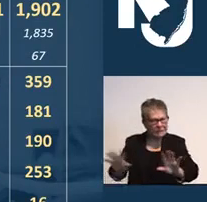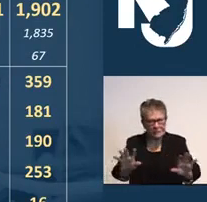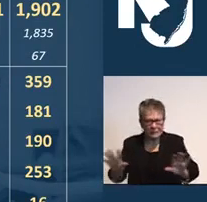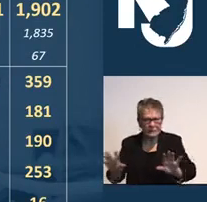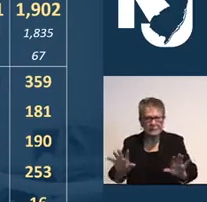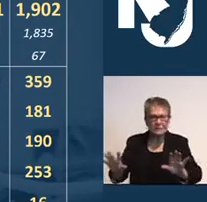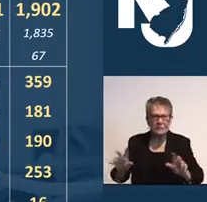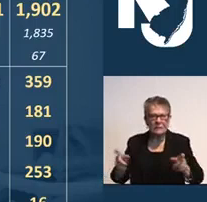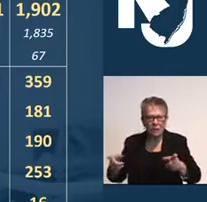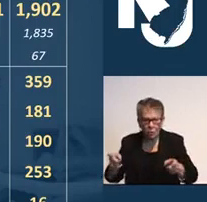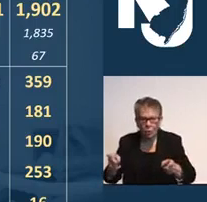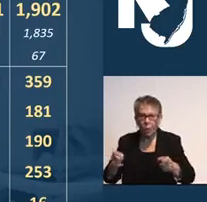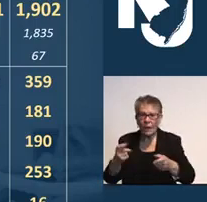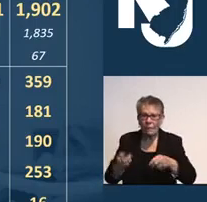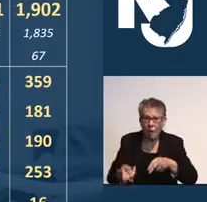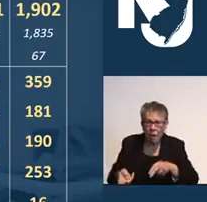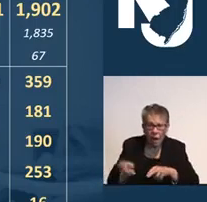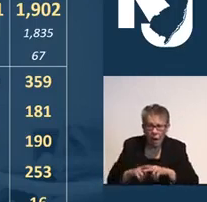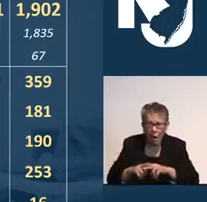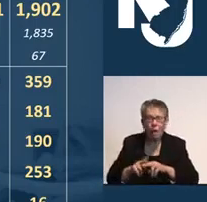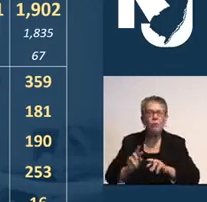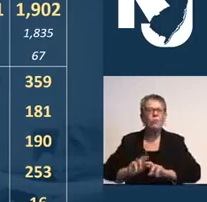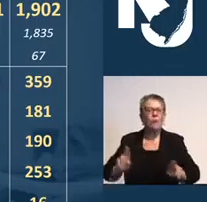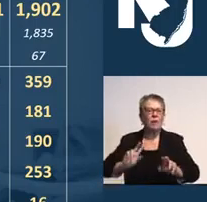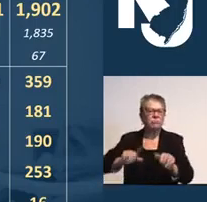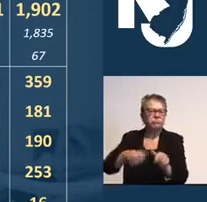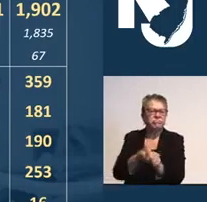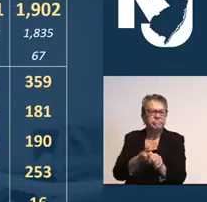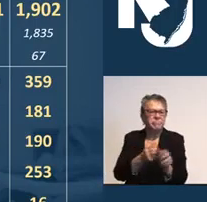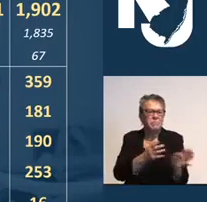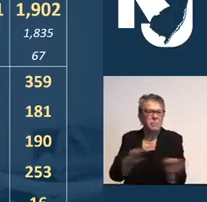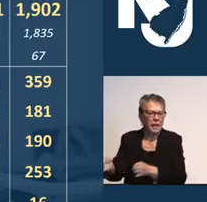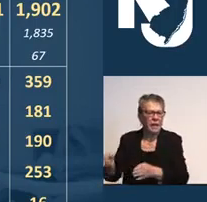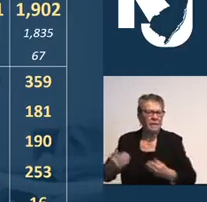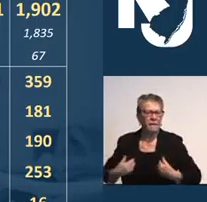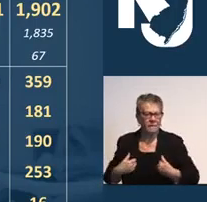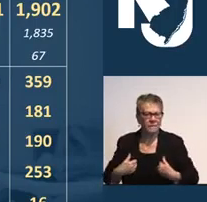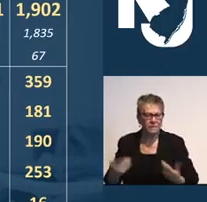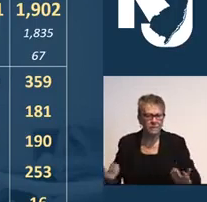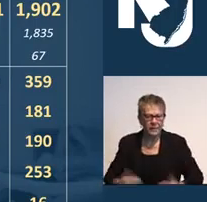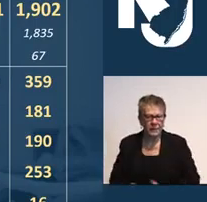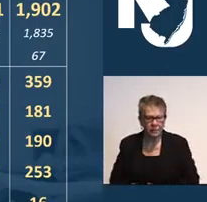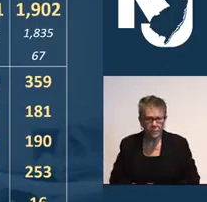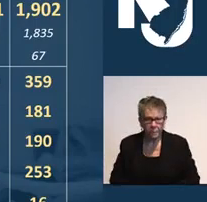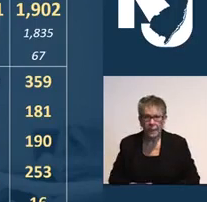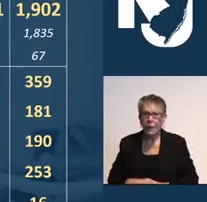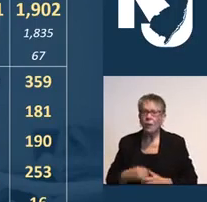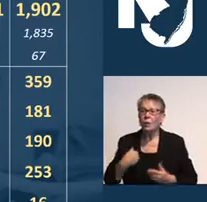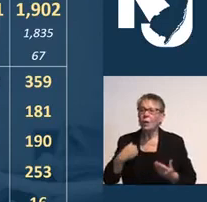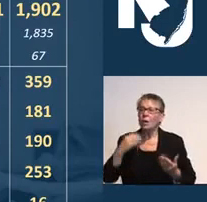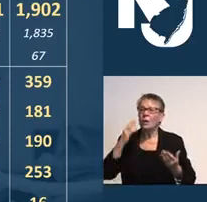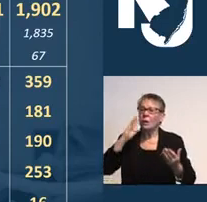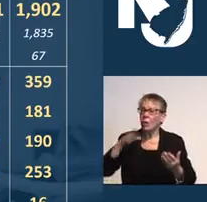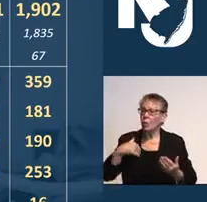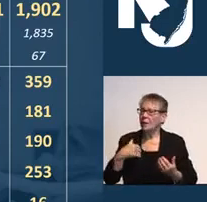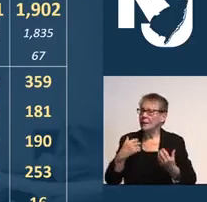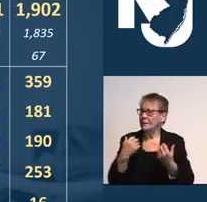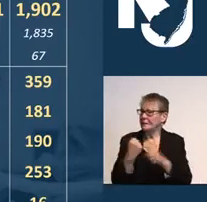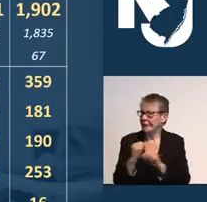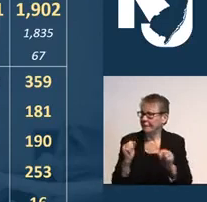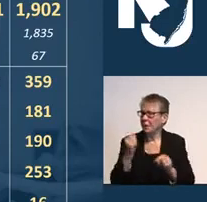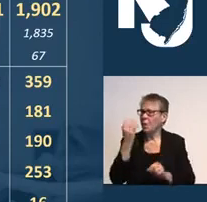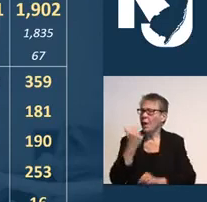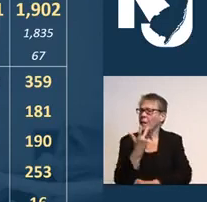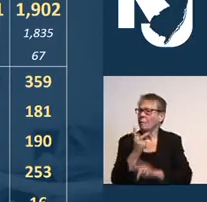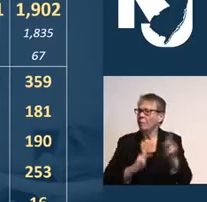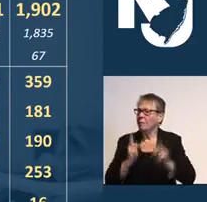surge. This is only possible because the vaccines are keeping even those folks who have a breakthrough case of